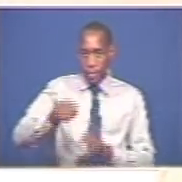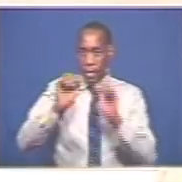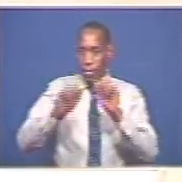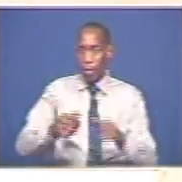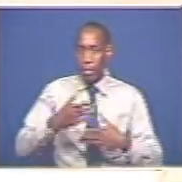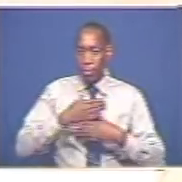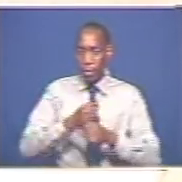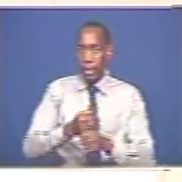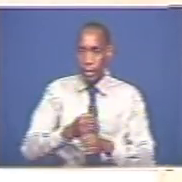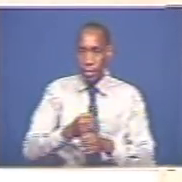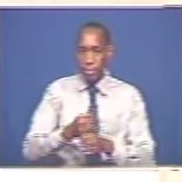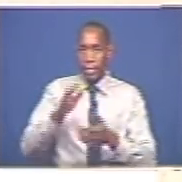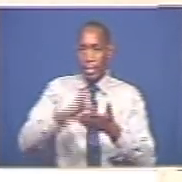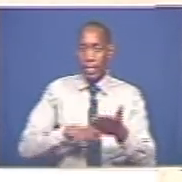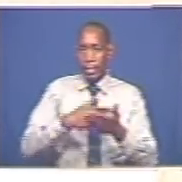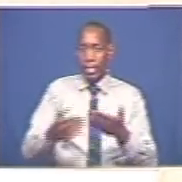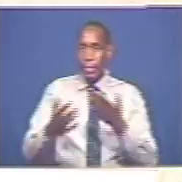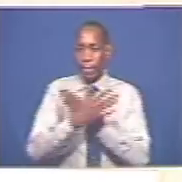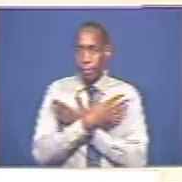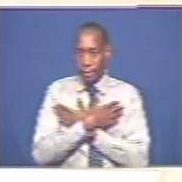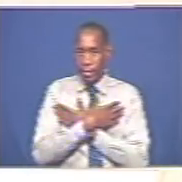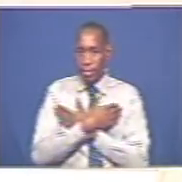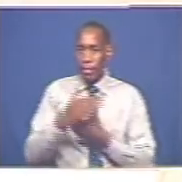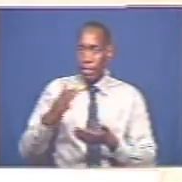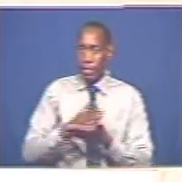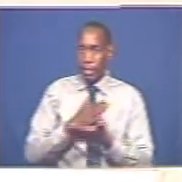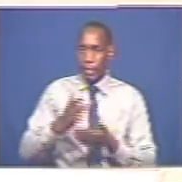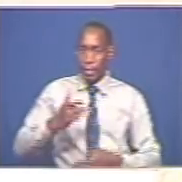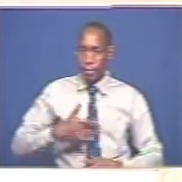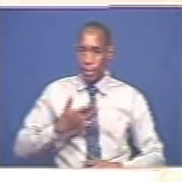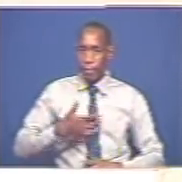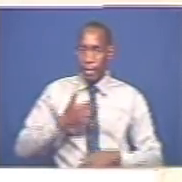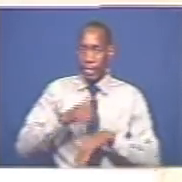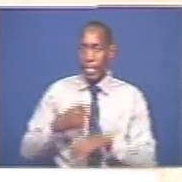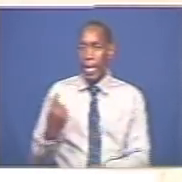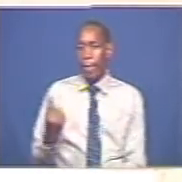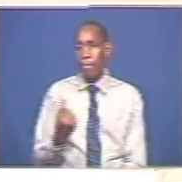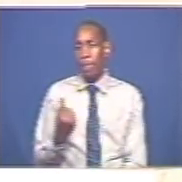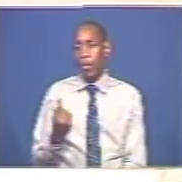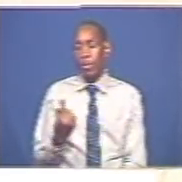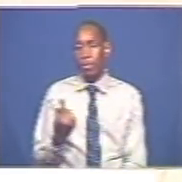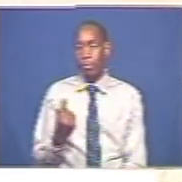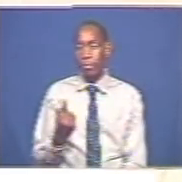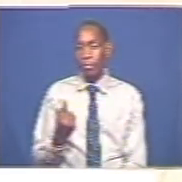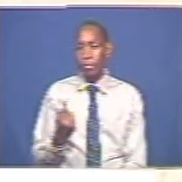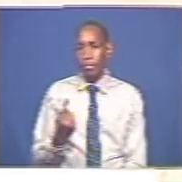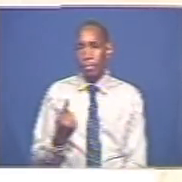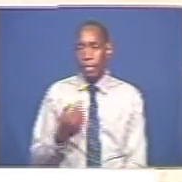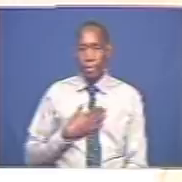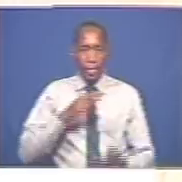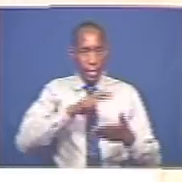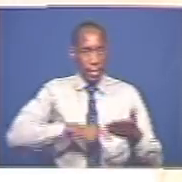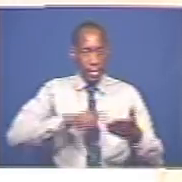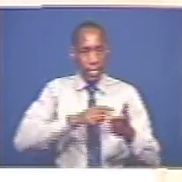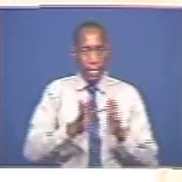those network of friends and confide with them when you're feeling low? Yeah. I was looking at Psalms 34 that says that